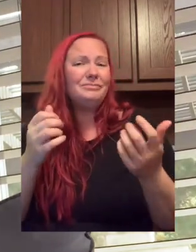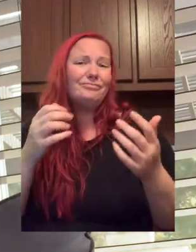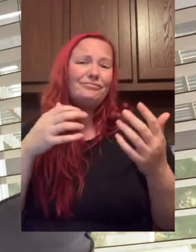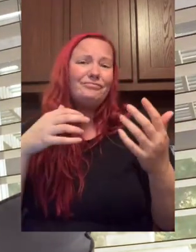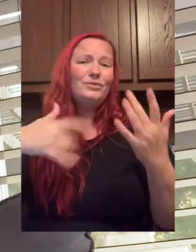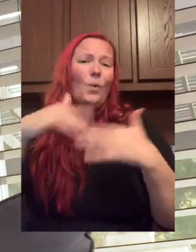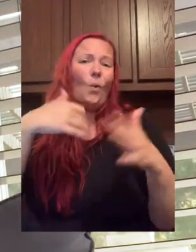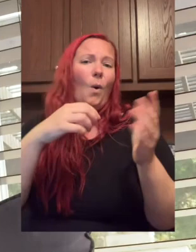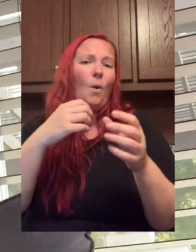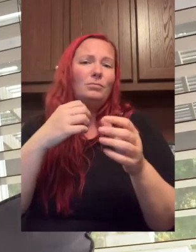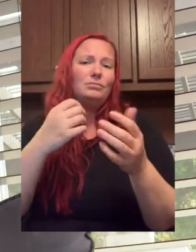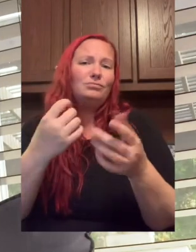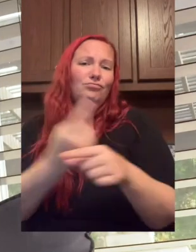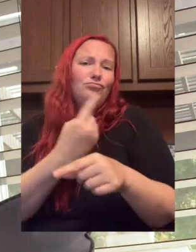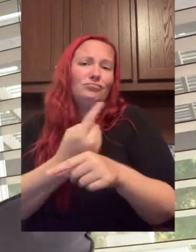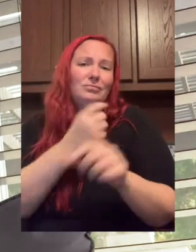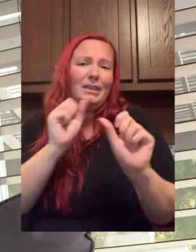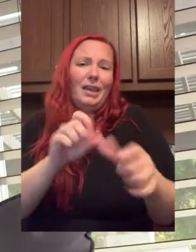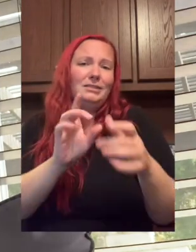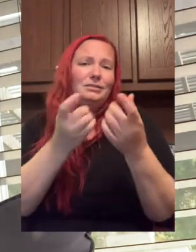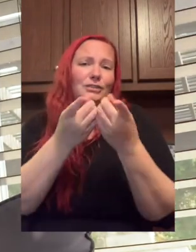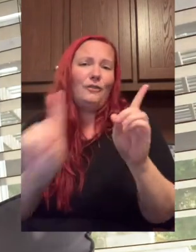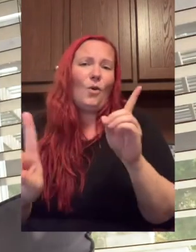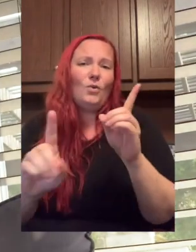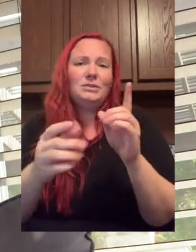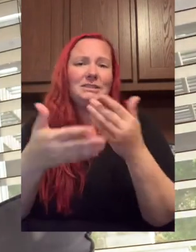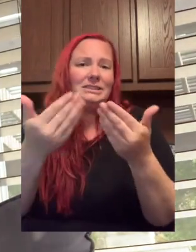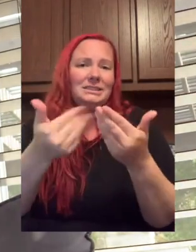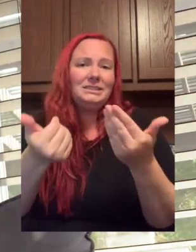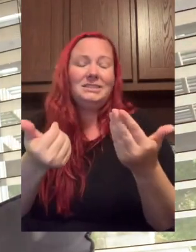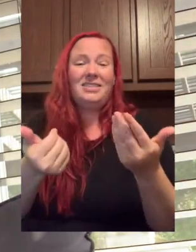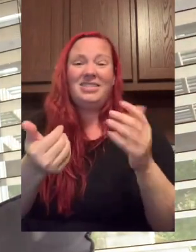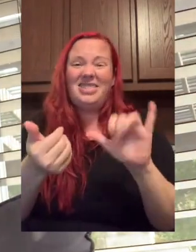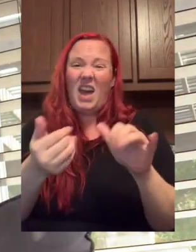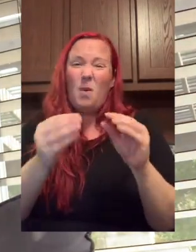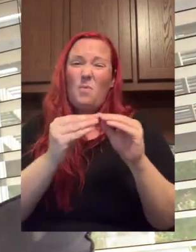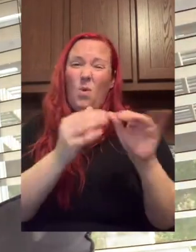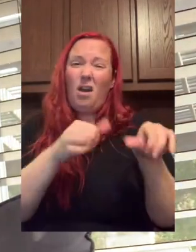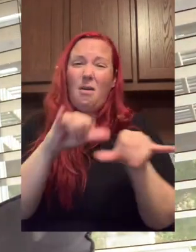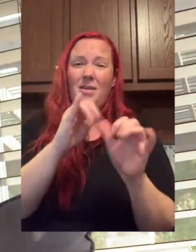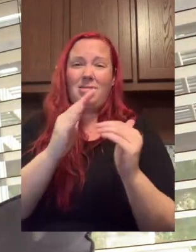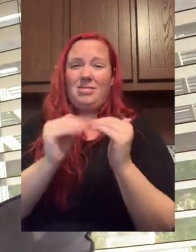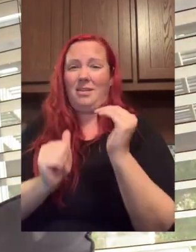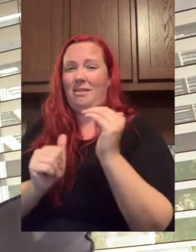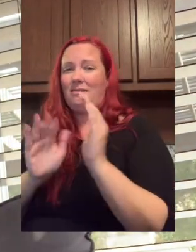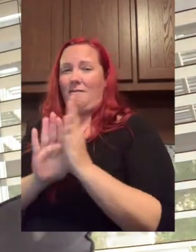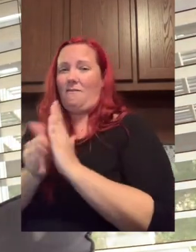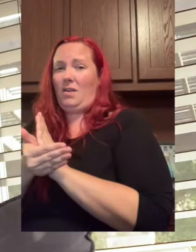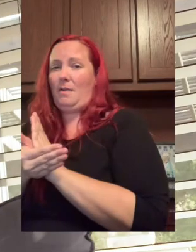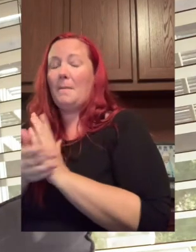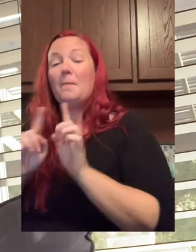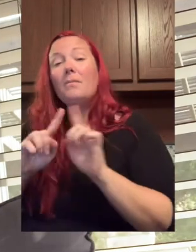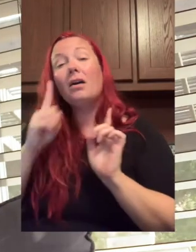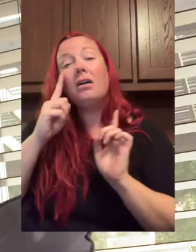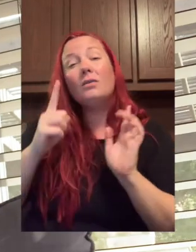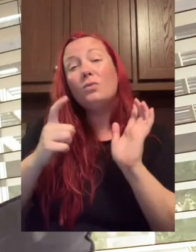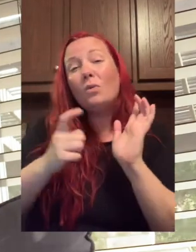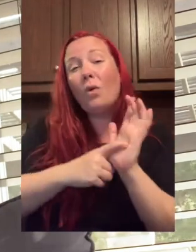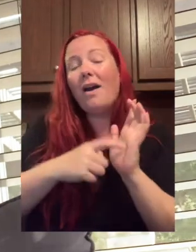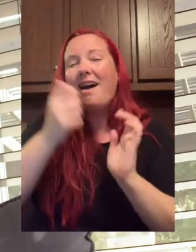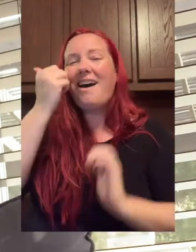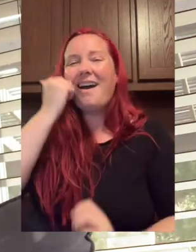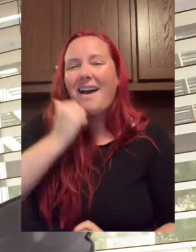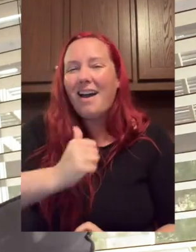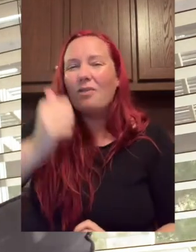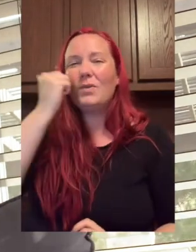you. But this is actually super, super uncommon nowadays. It's pretty socially appropriate to just